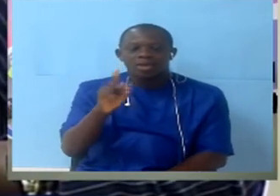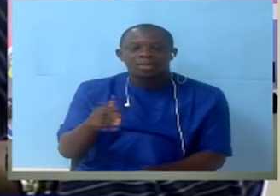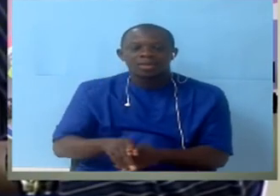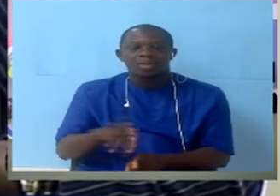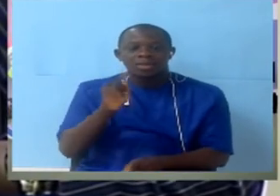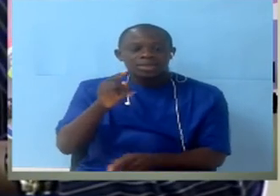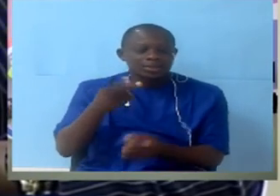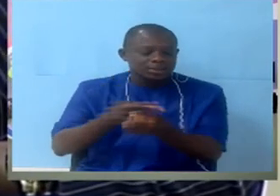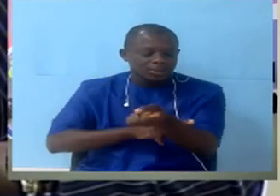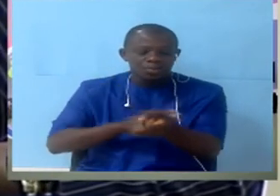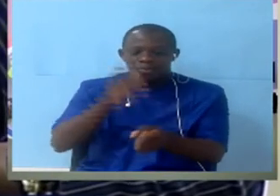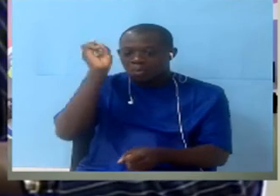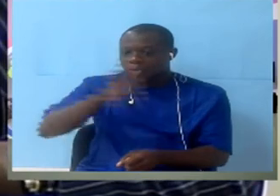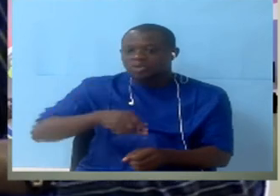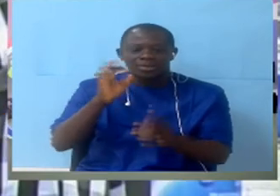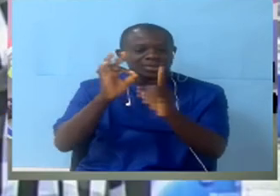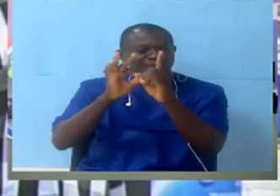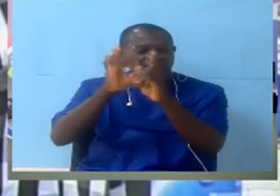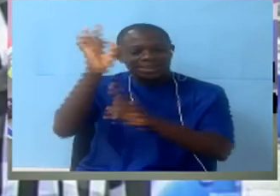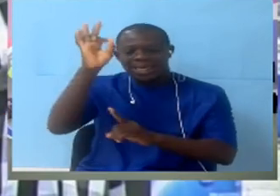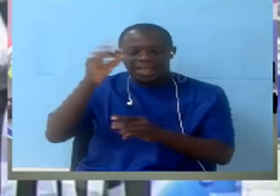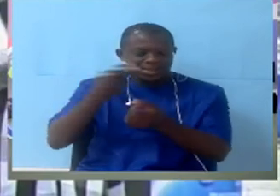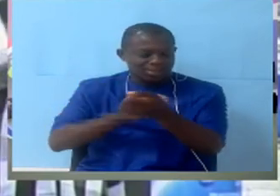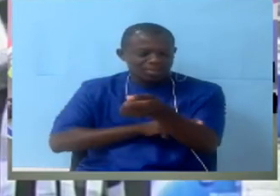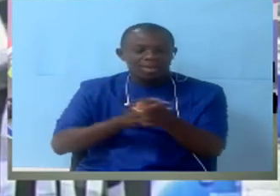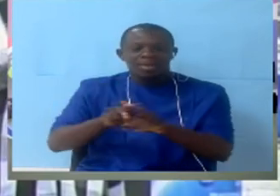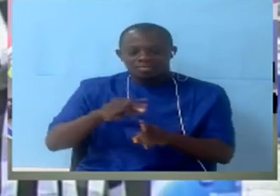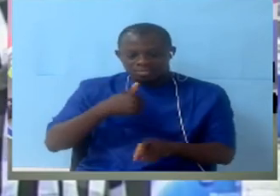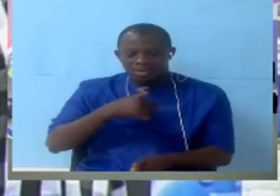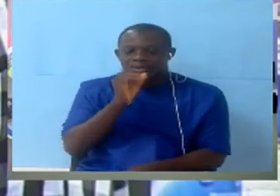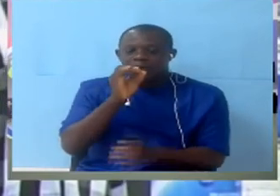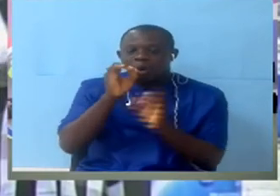very special. Okay. I said to him